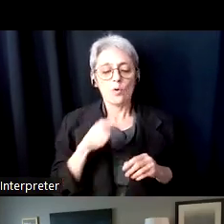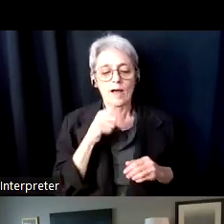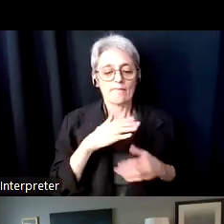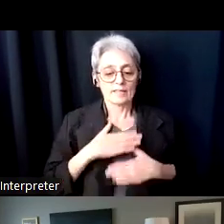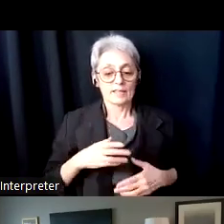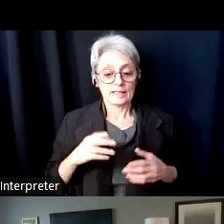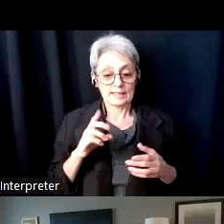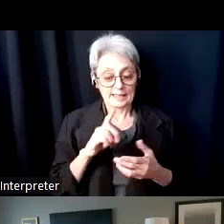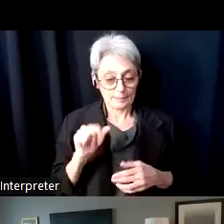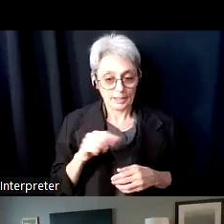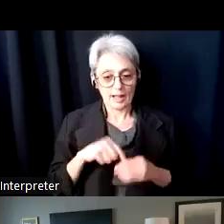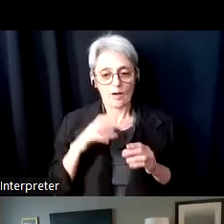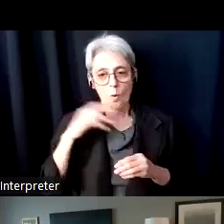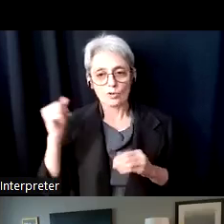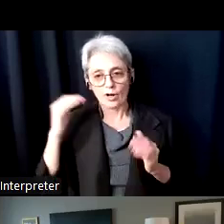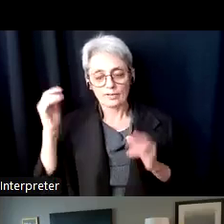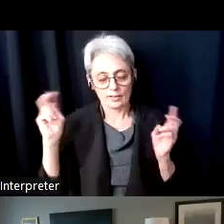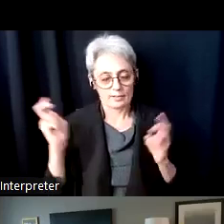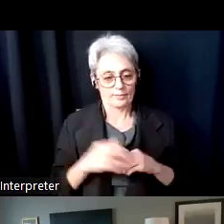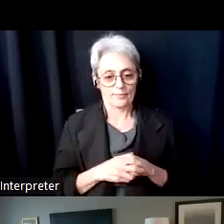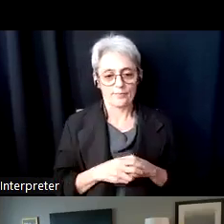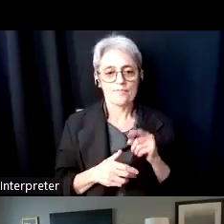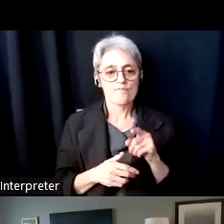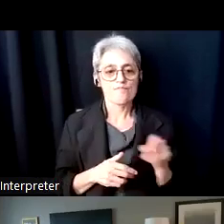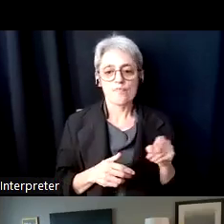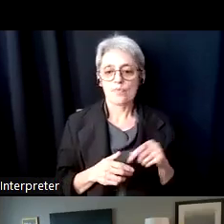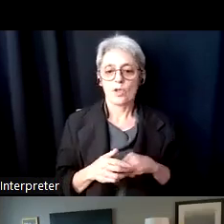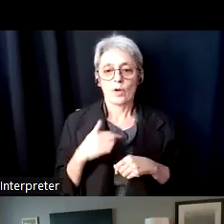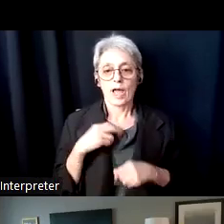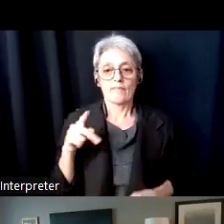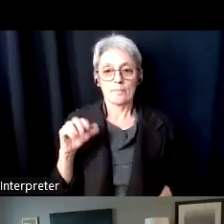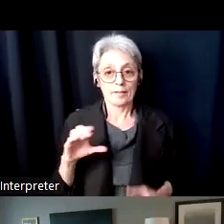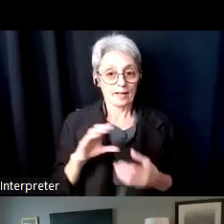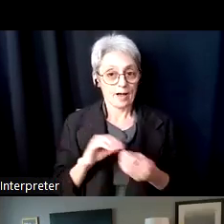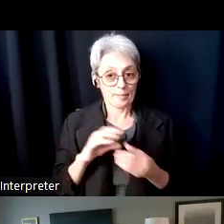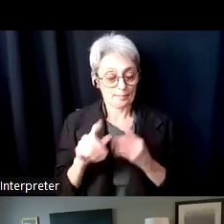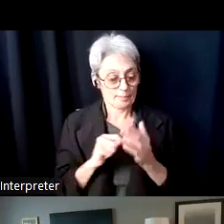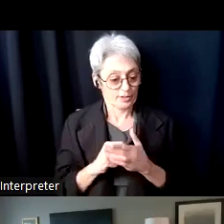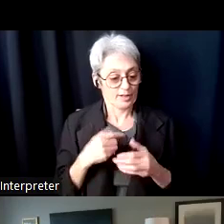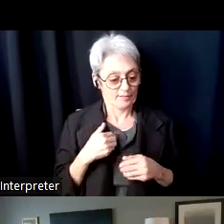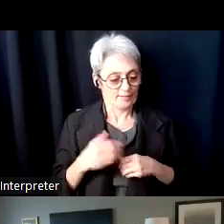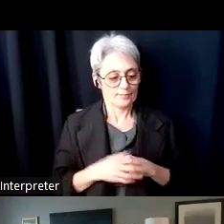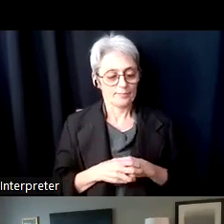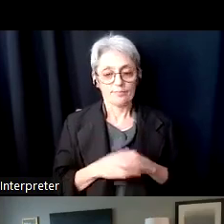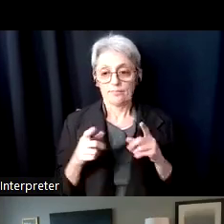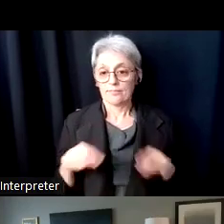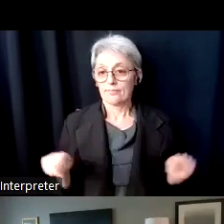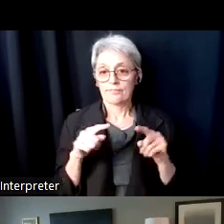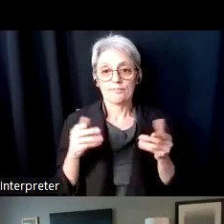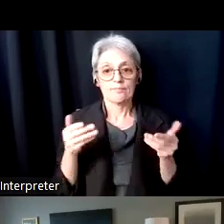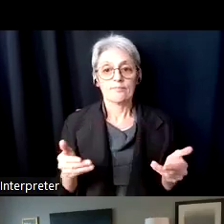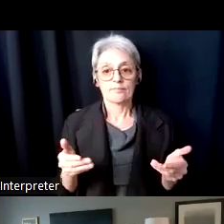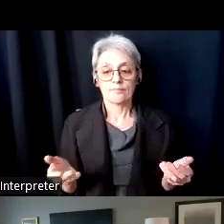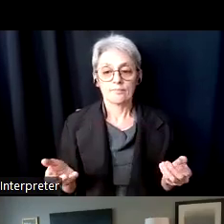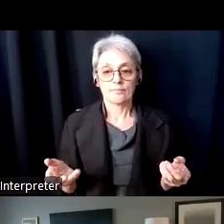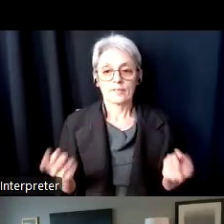just to highlight within the context of these meetings, we do have a public comment period. So anyone is welcome to come on and